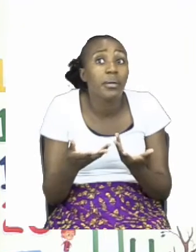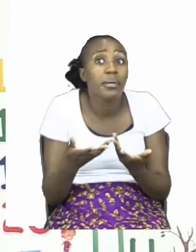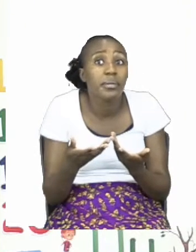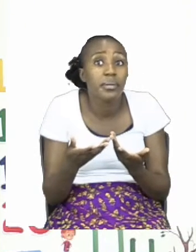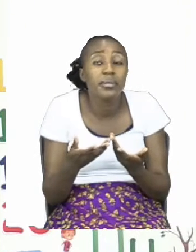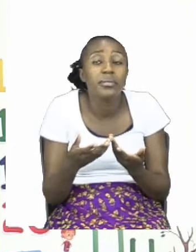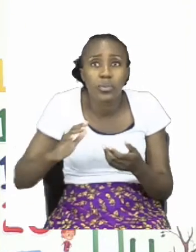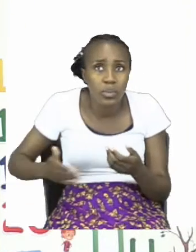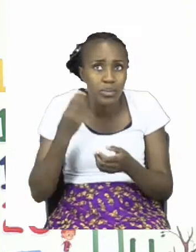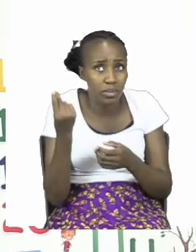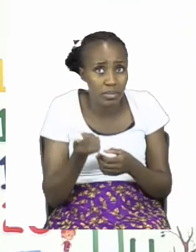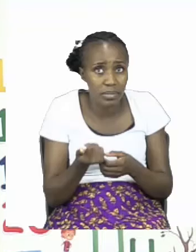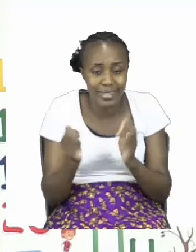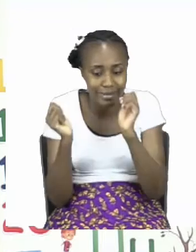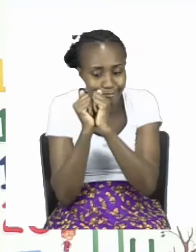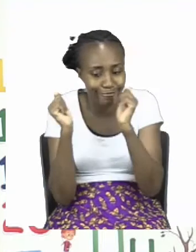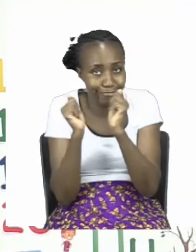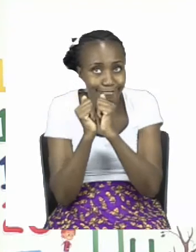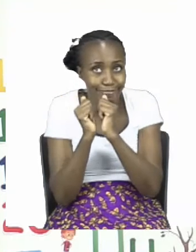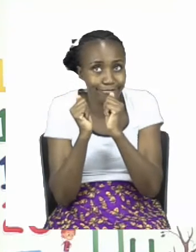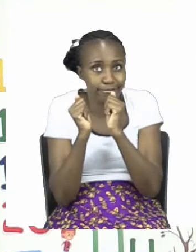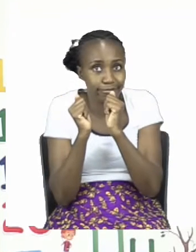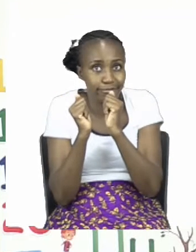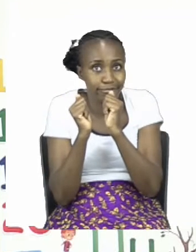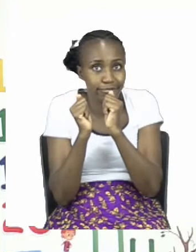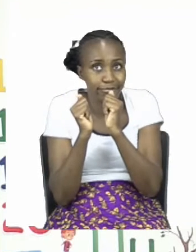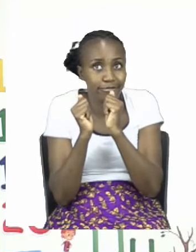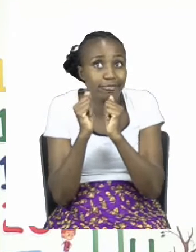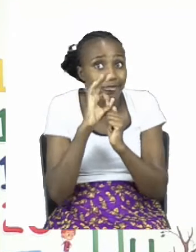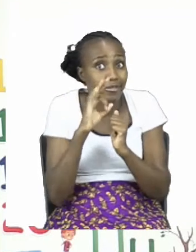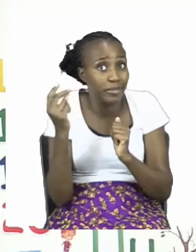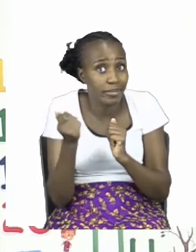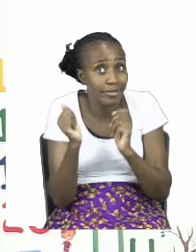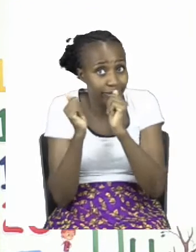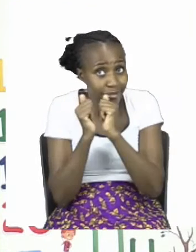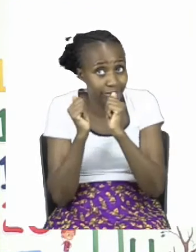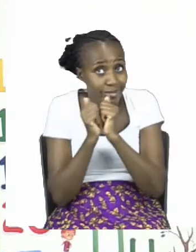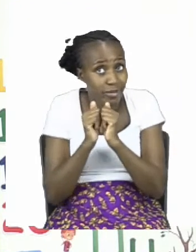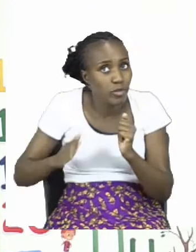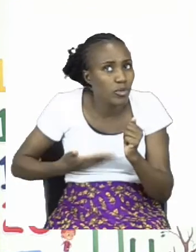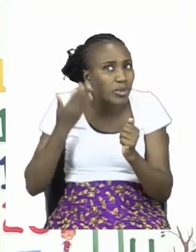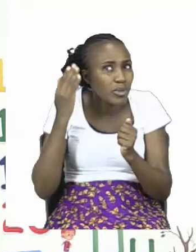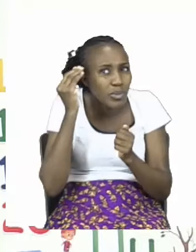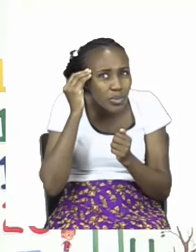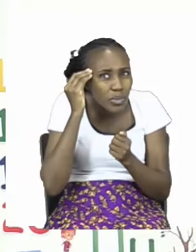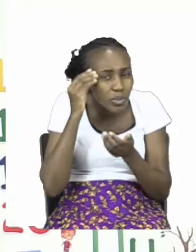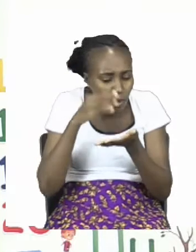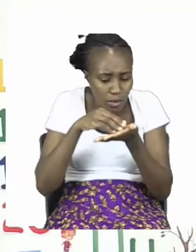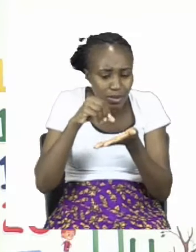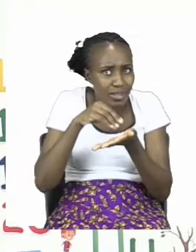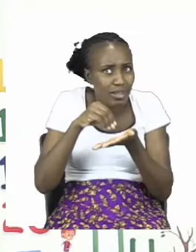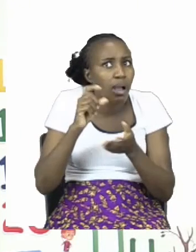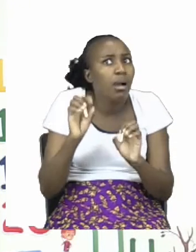is a packet of chips. And then once we buy it, we will find out how much money we are going to